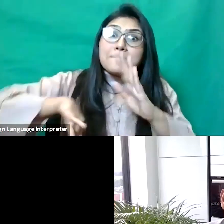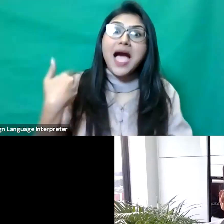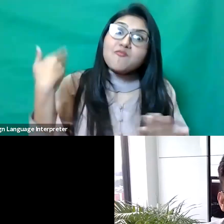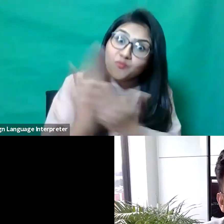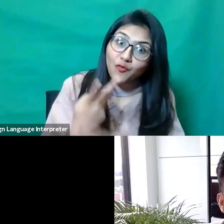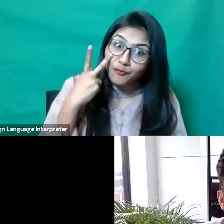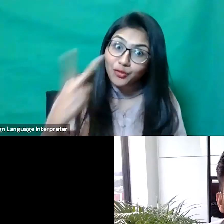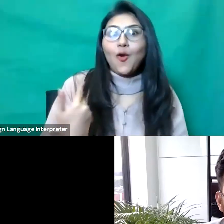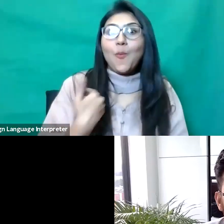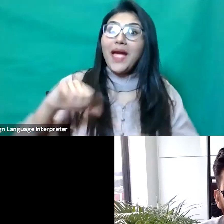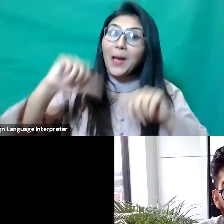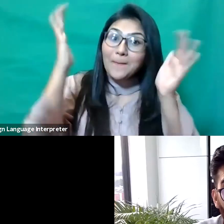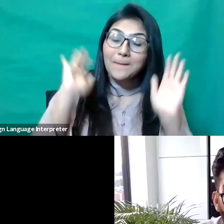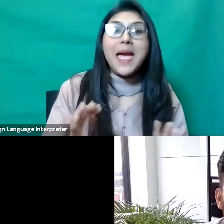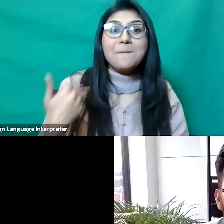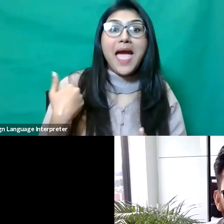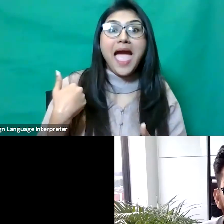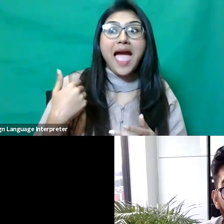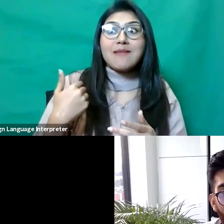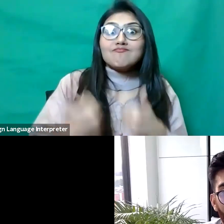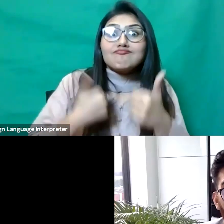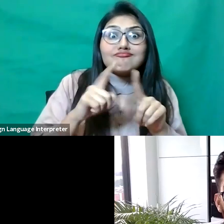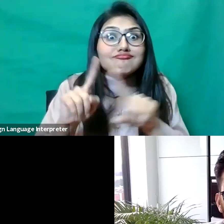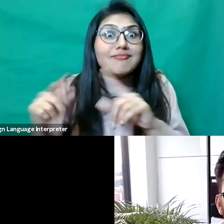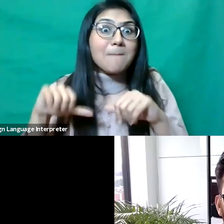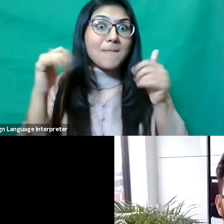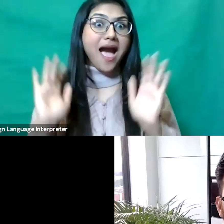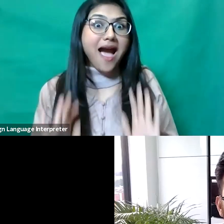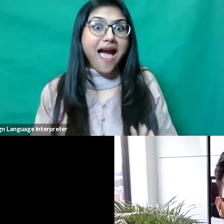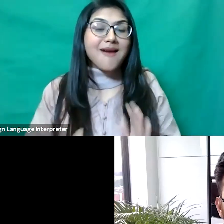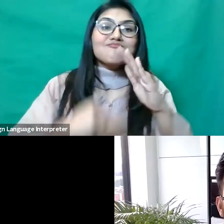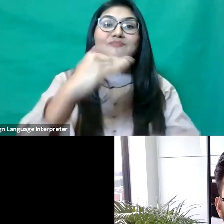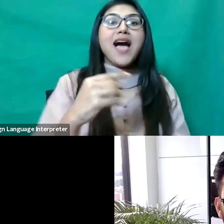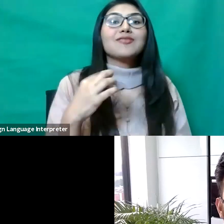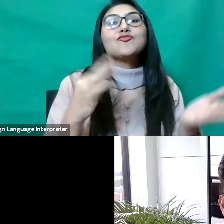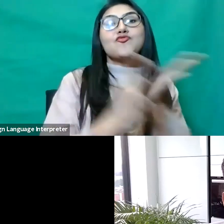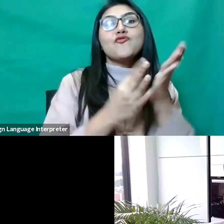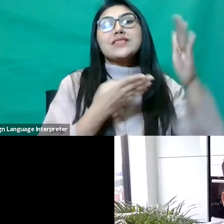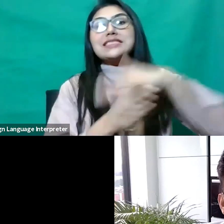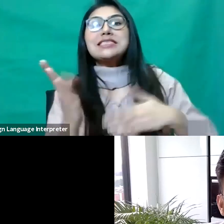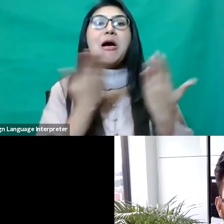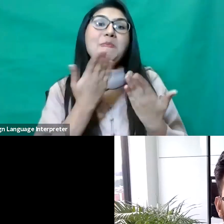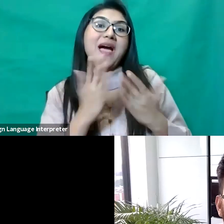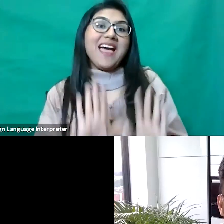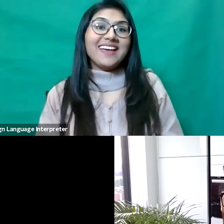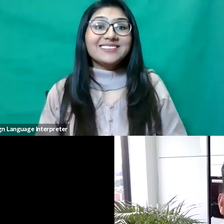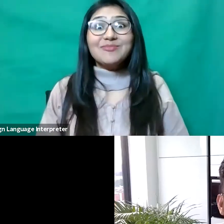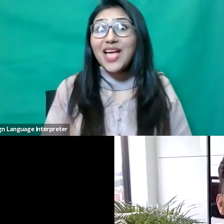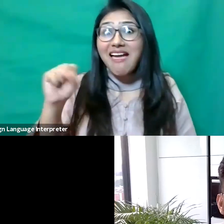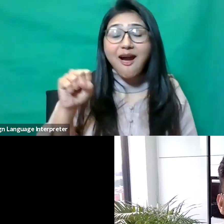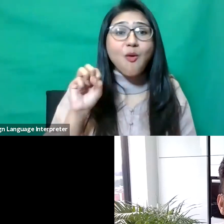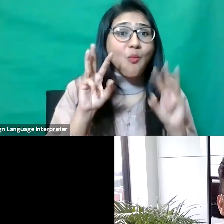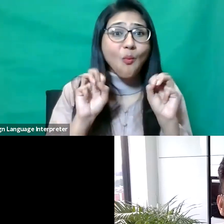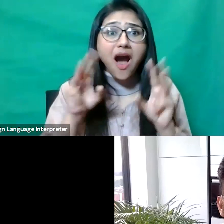it because I passed all my exams and I went to college. Wow, that is so inspirational, Qais. Honestly, thank